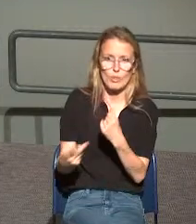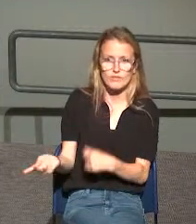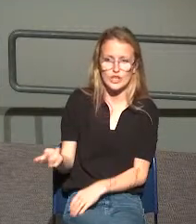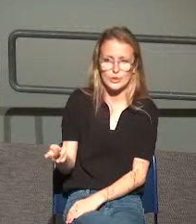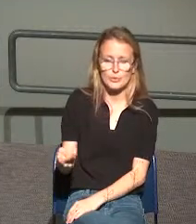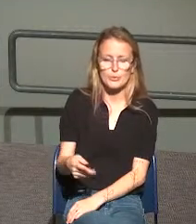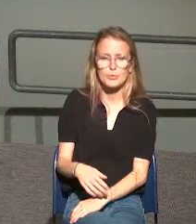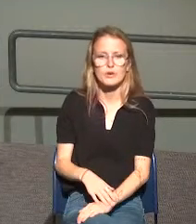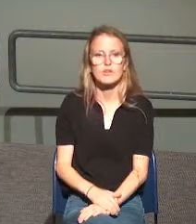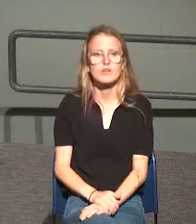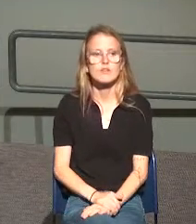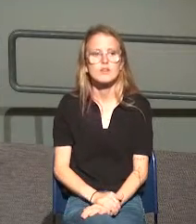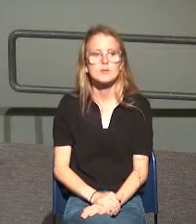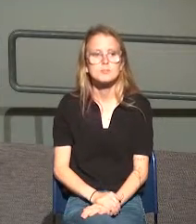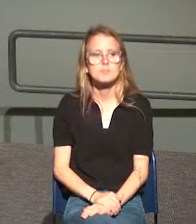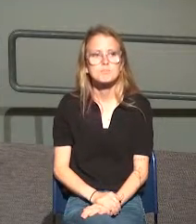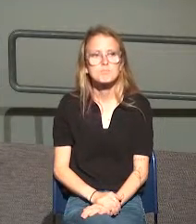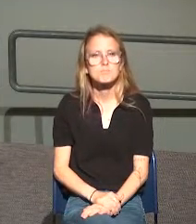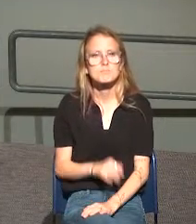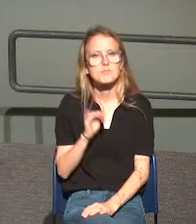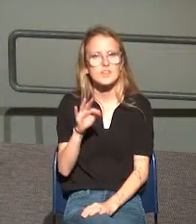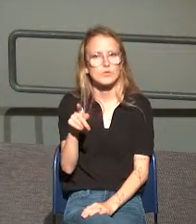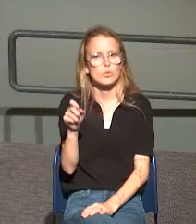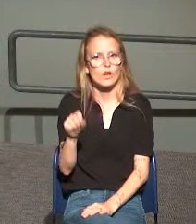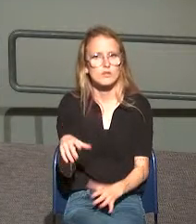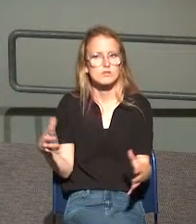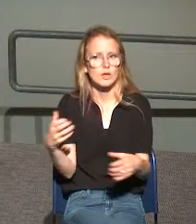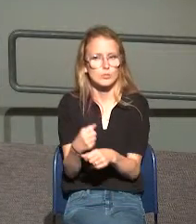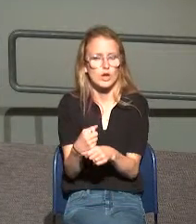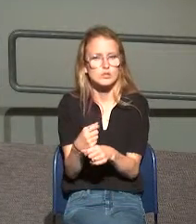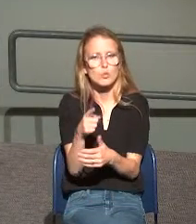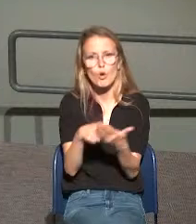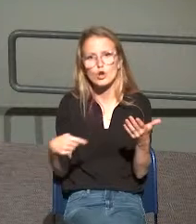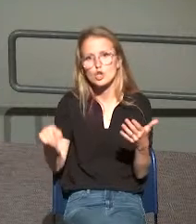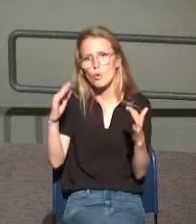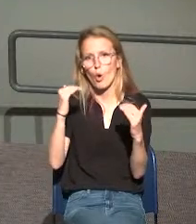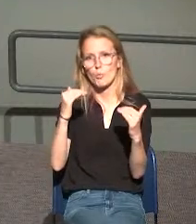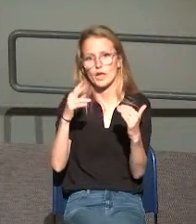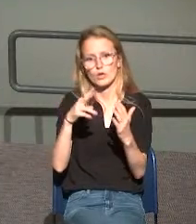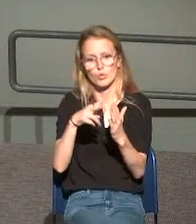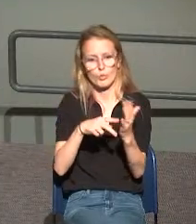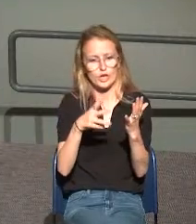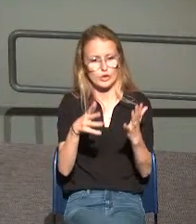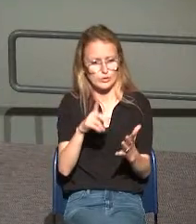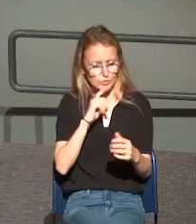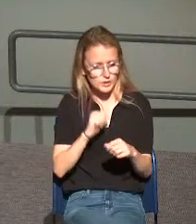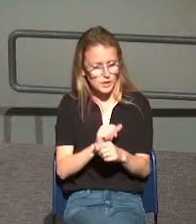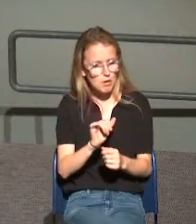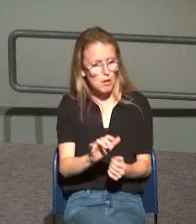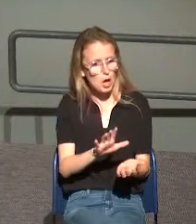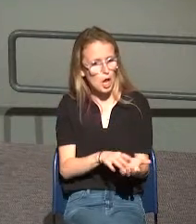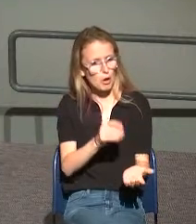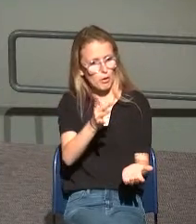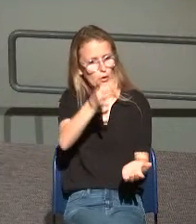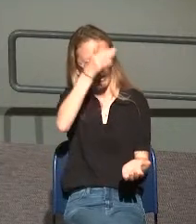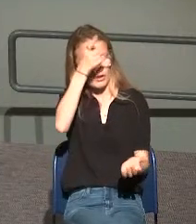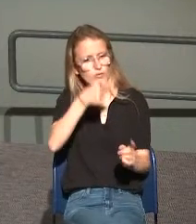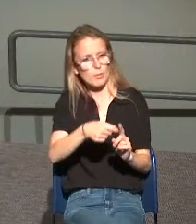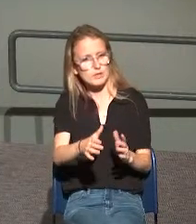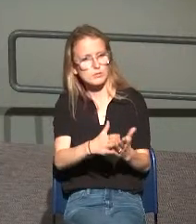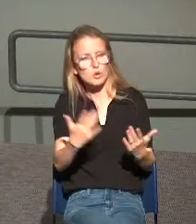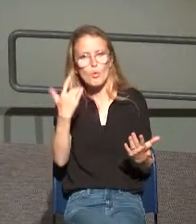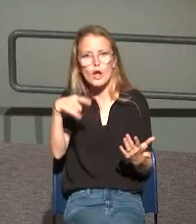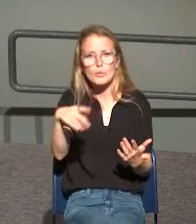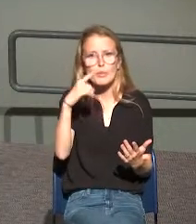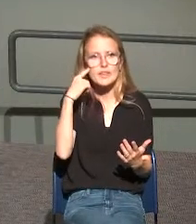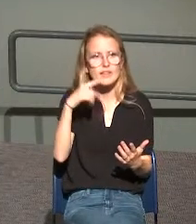is, if you could summarize, what are you hoping that the readers take away from this book? Why do you think this story is so